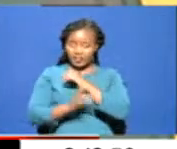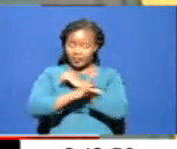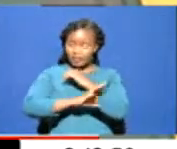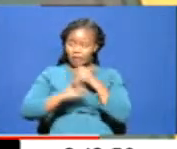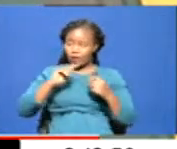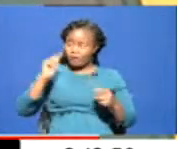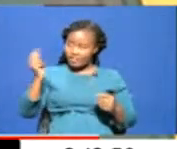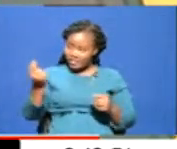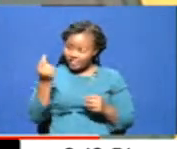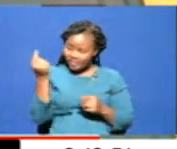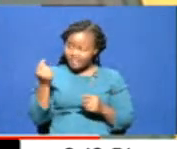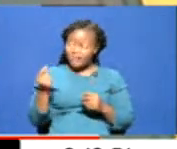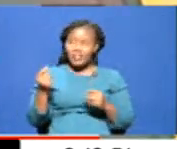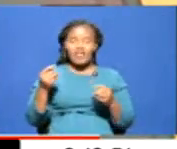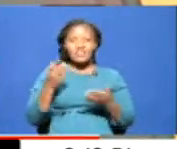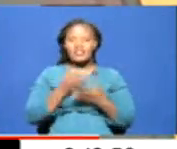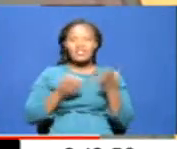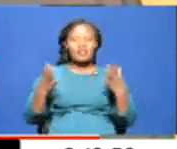kuna watu wametuzoea.